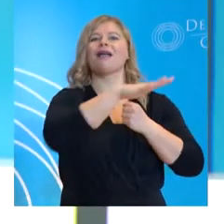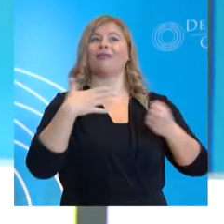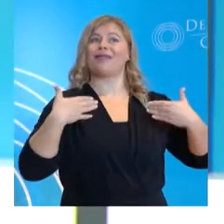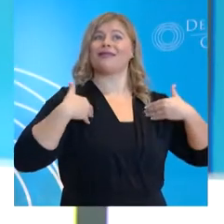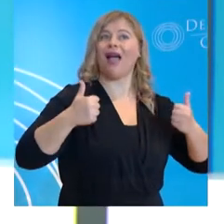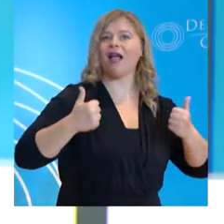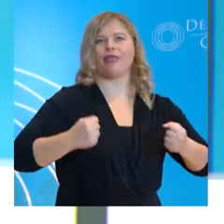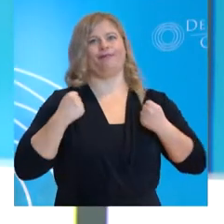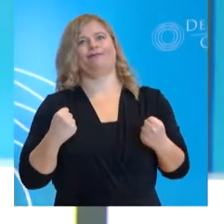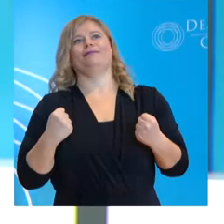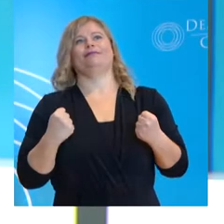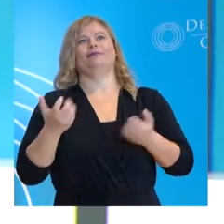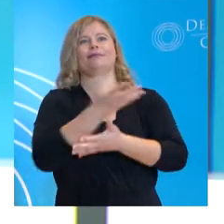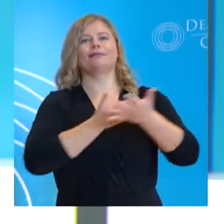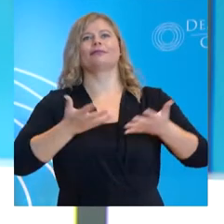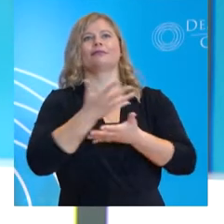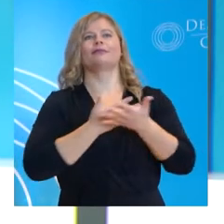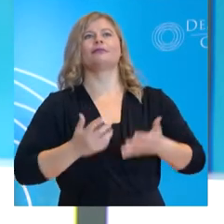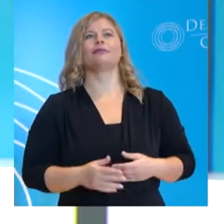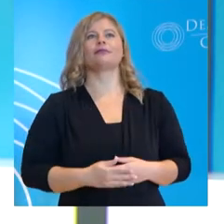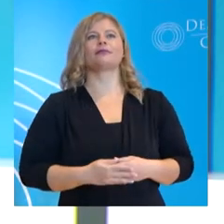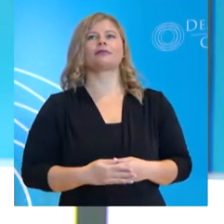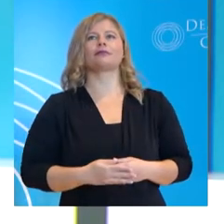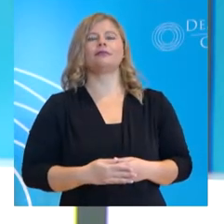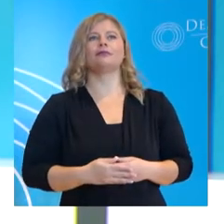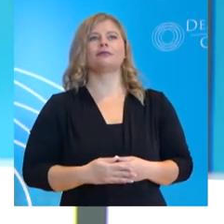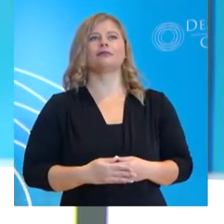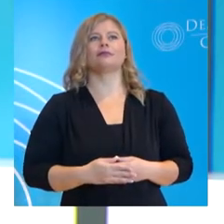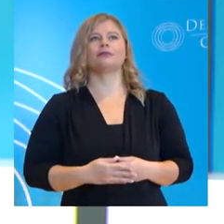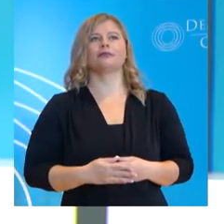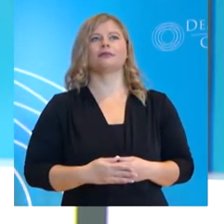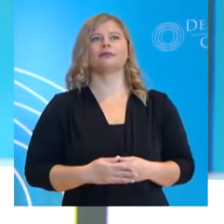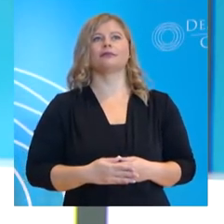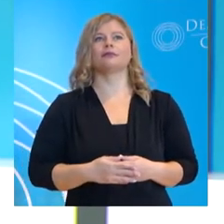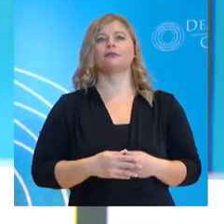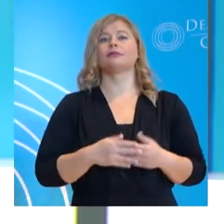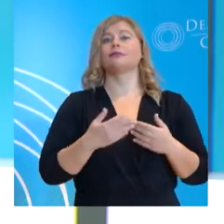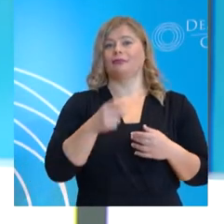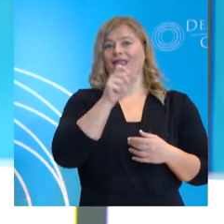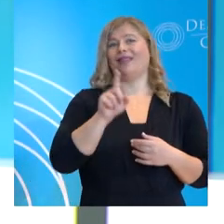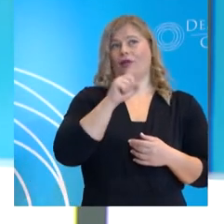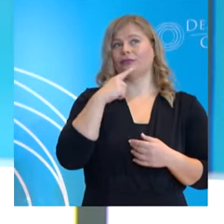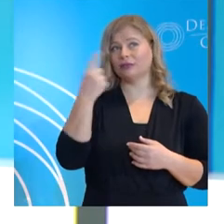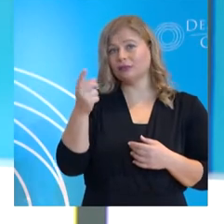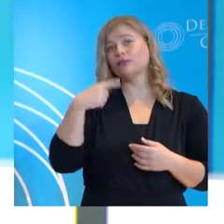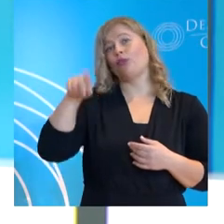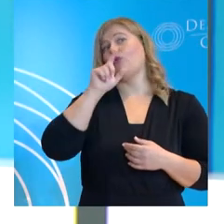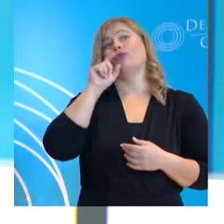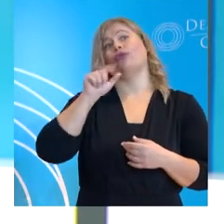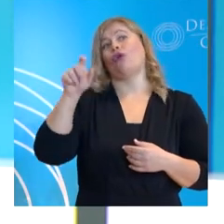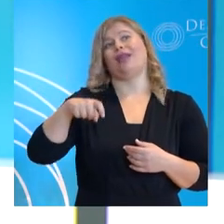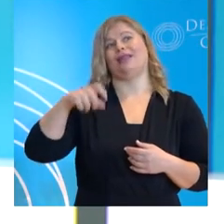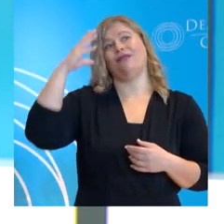At the same time, we cannot ignore the fact that we live in a very complicated neighborhood. It is a reality